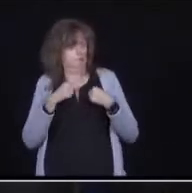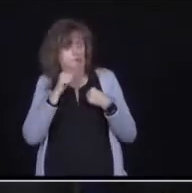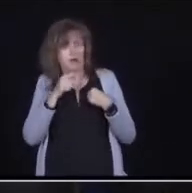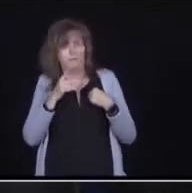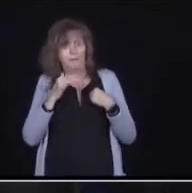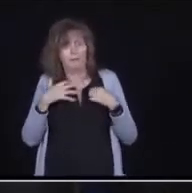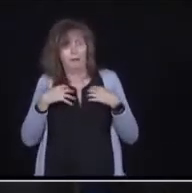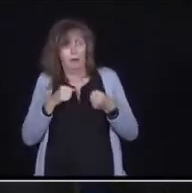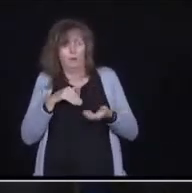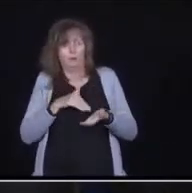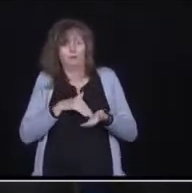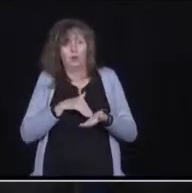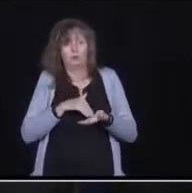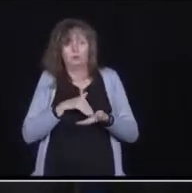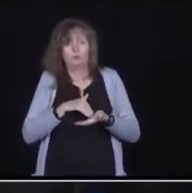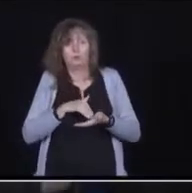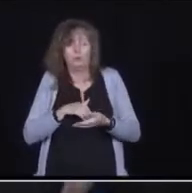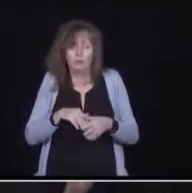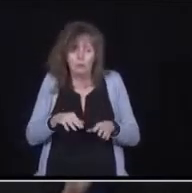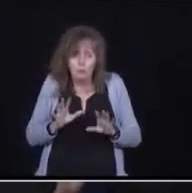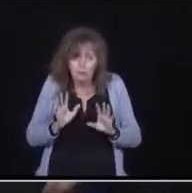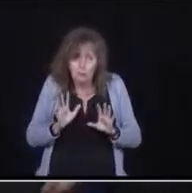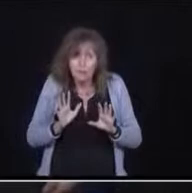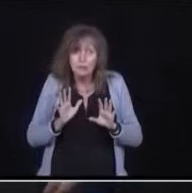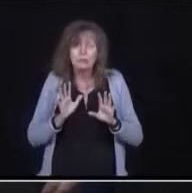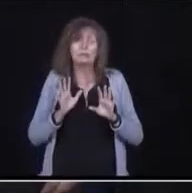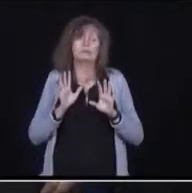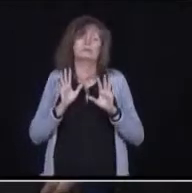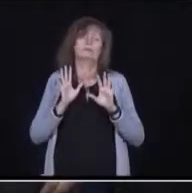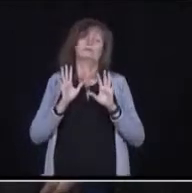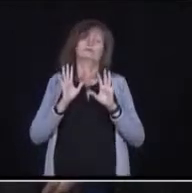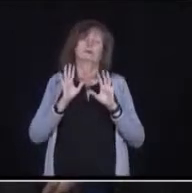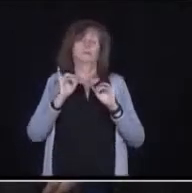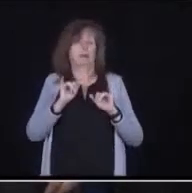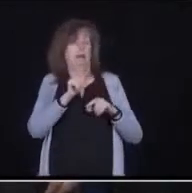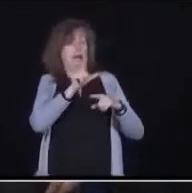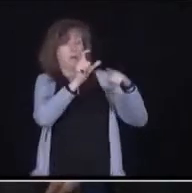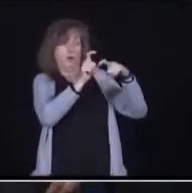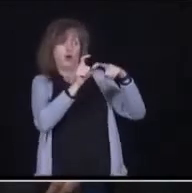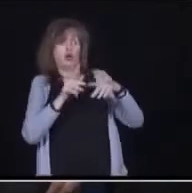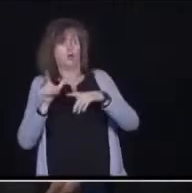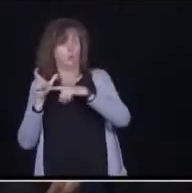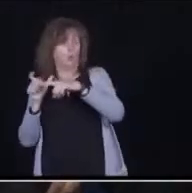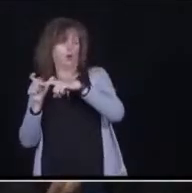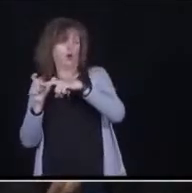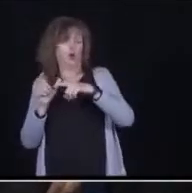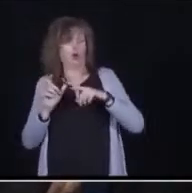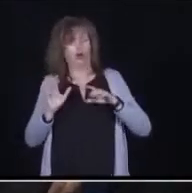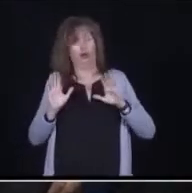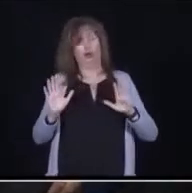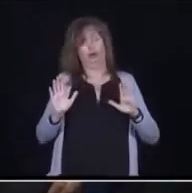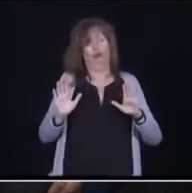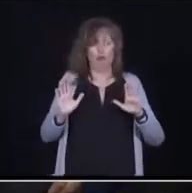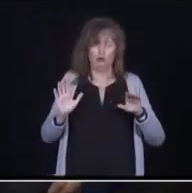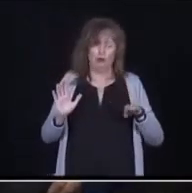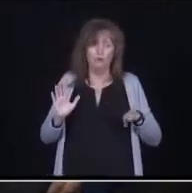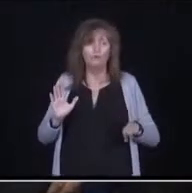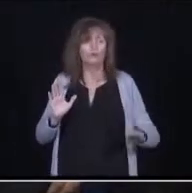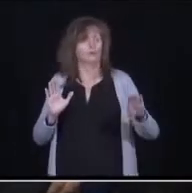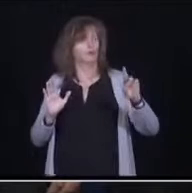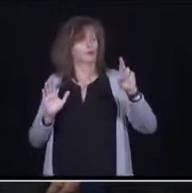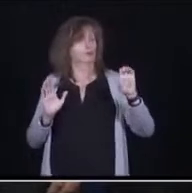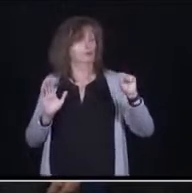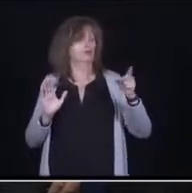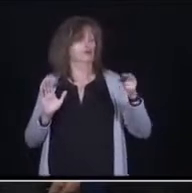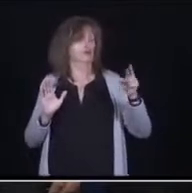that the terminology isn't one that I would be focused on right now. What I'd be focused on is the fact that we have increased numbers.